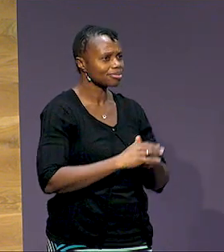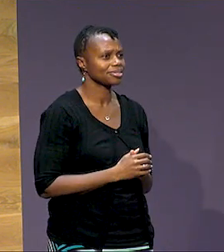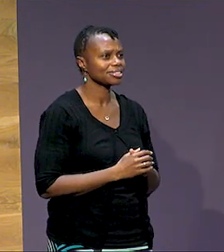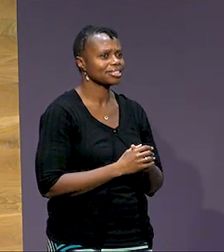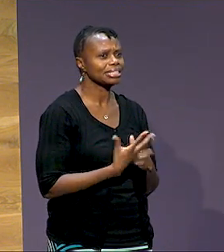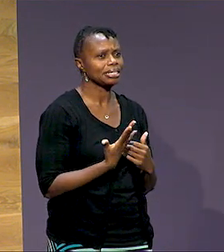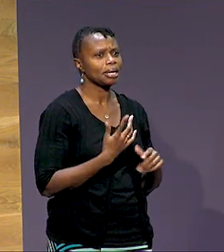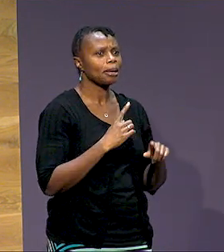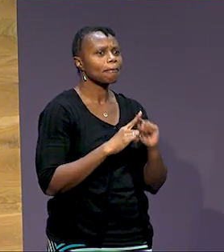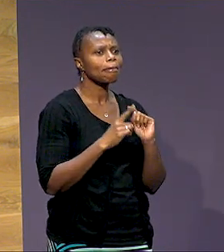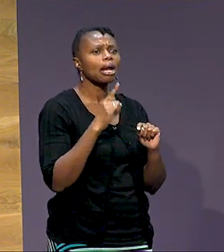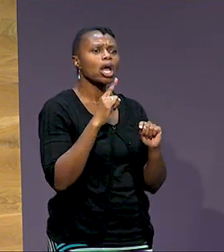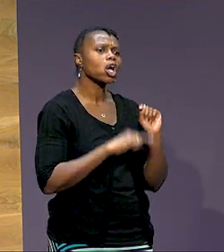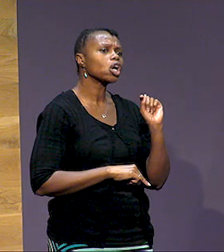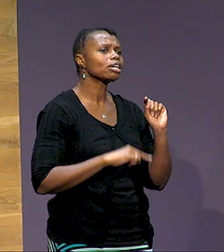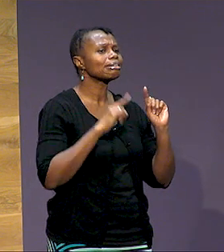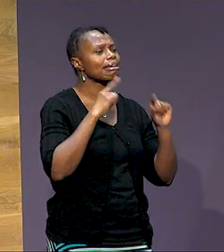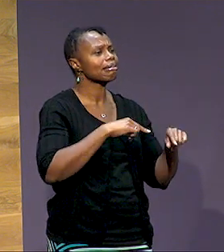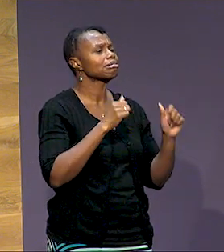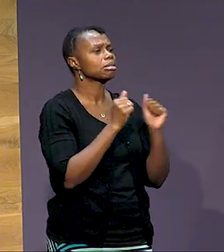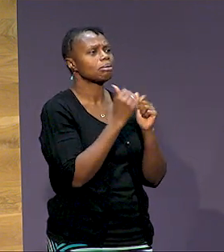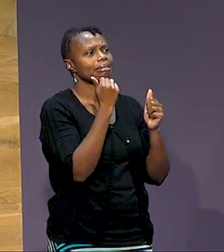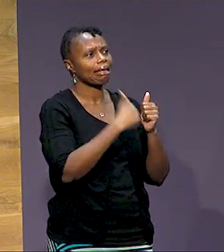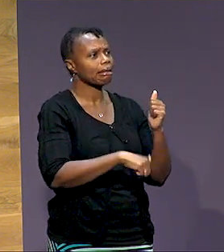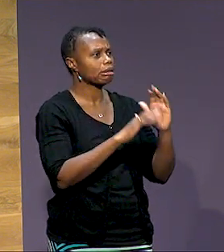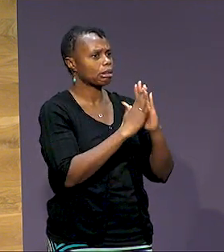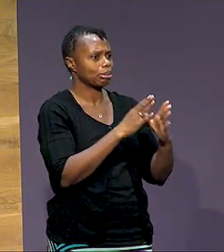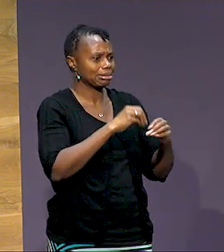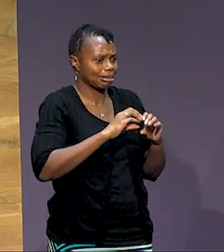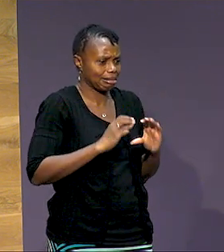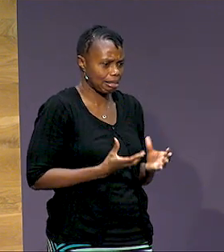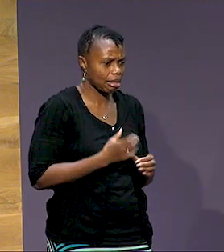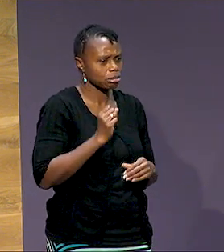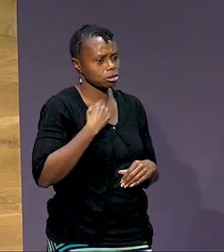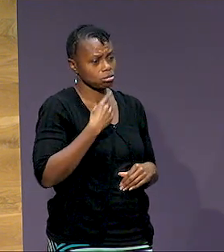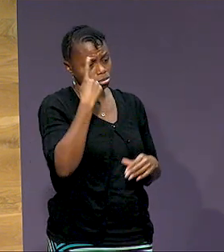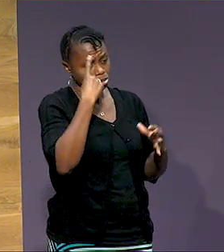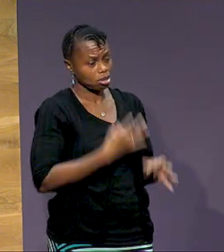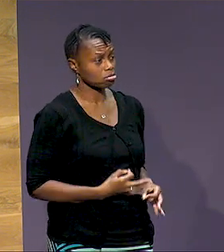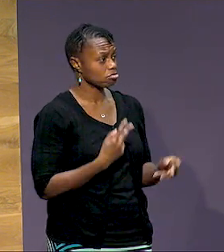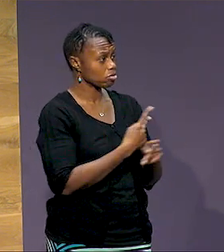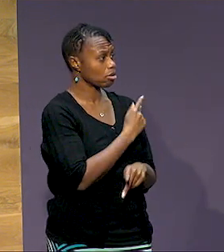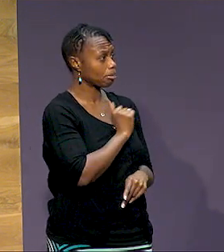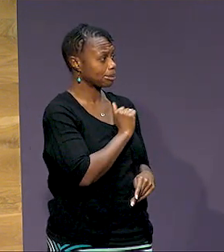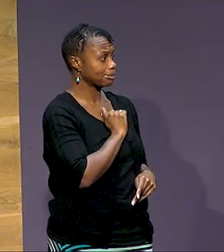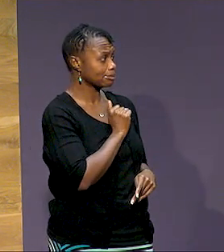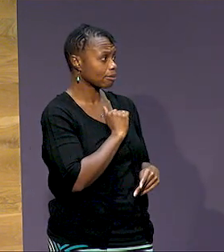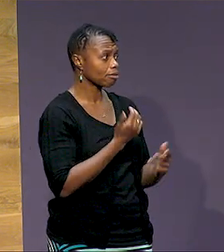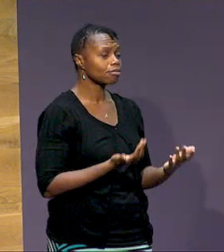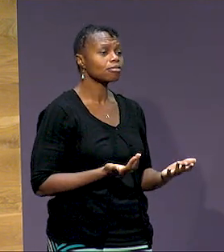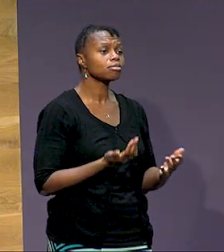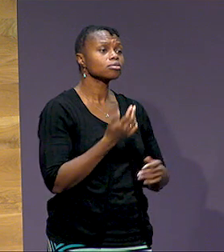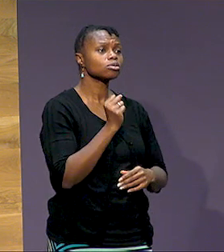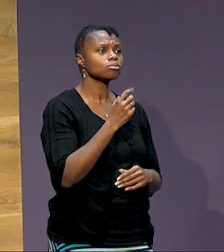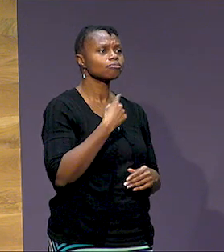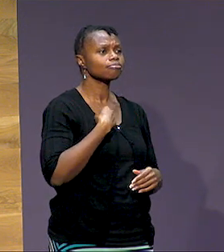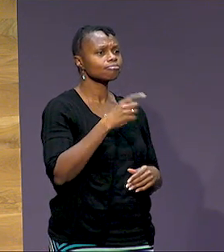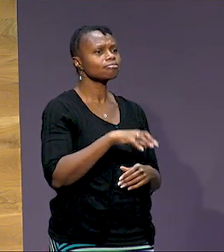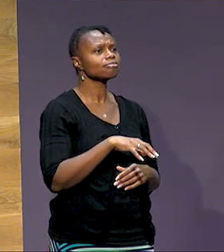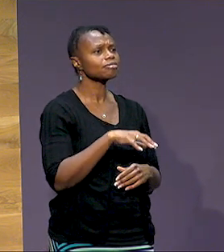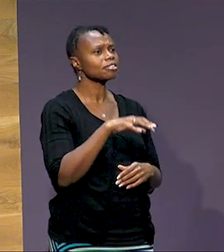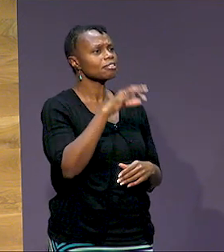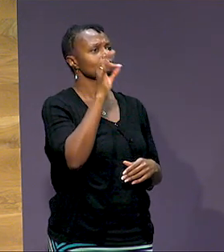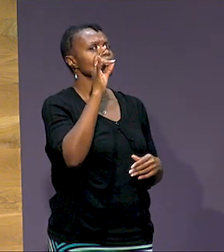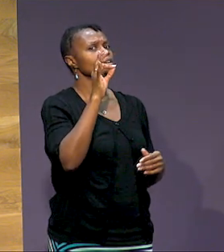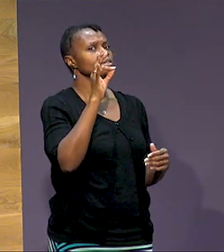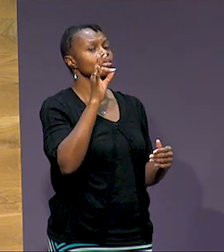couldn't answer with any of the textbooks or any of the classes that I was taking, so I figured I'd go figure out the answers myself. And what I discovered is that